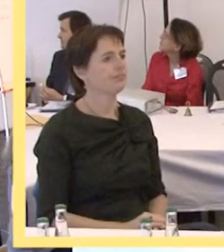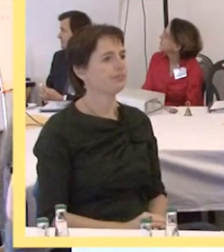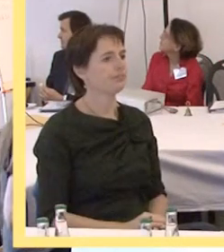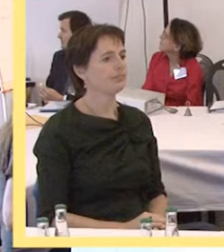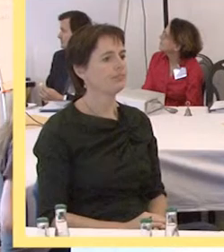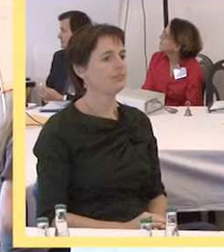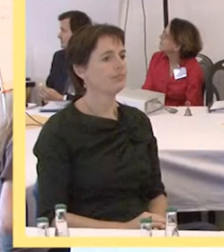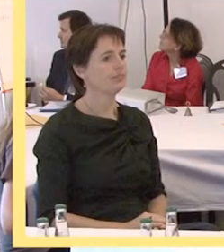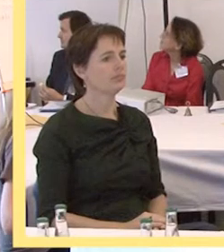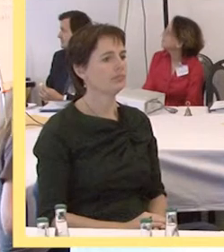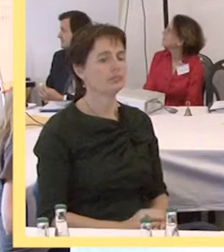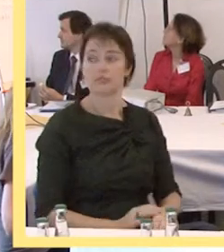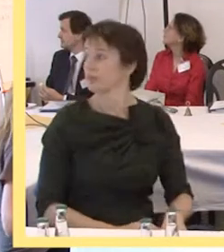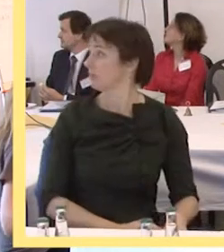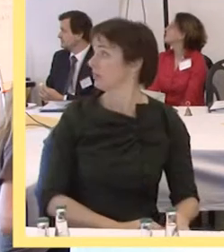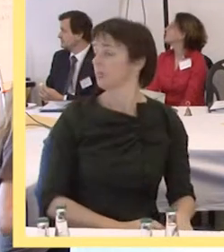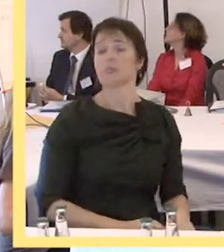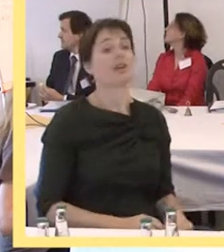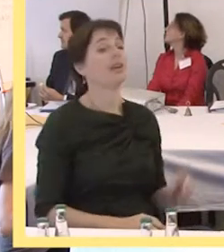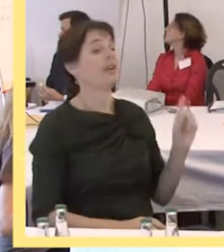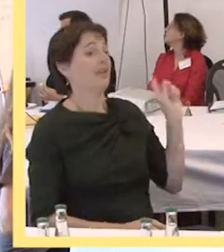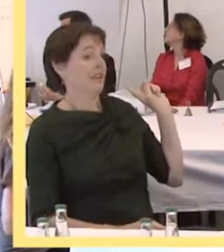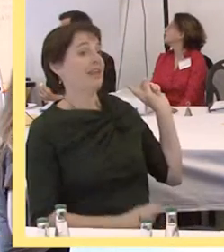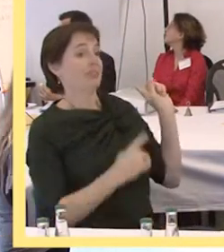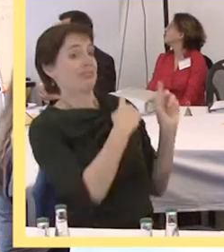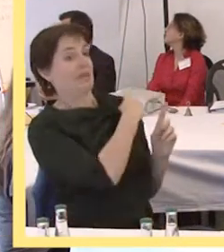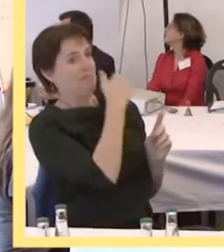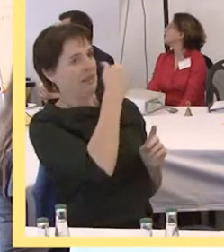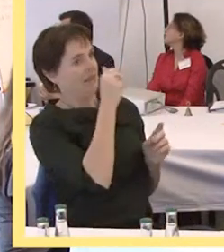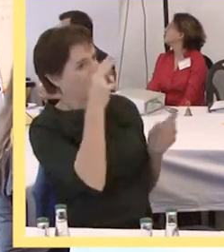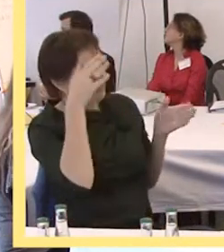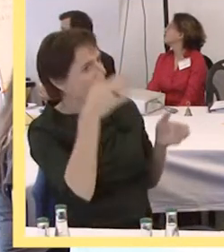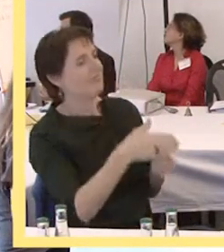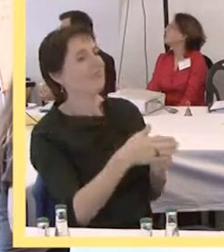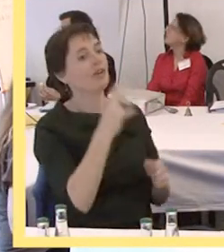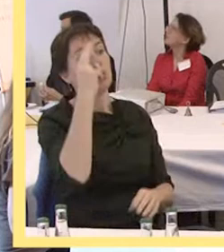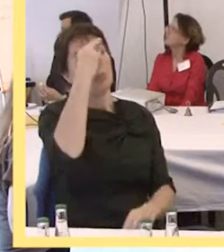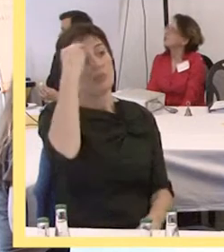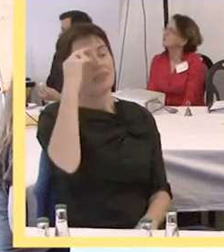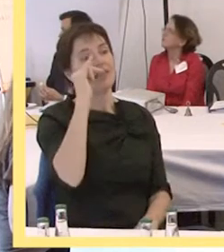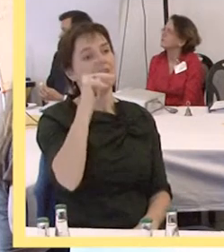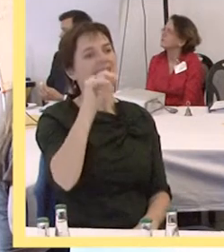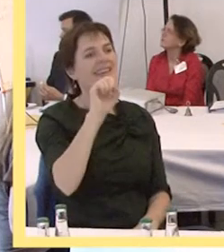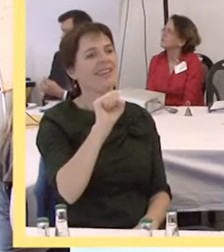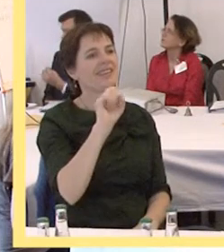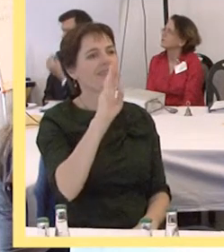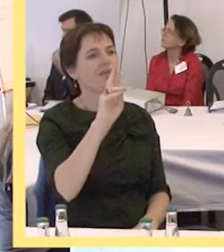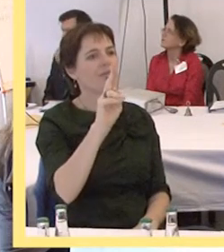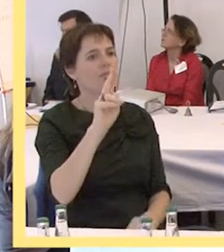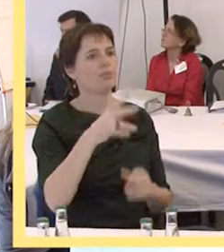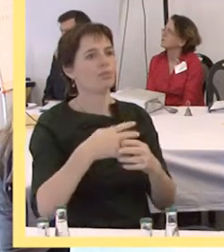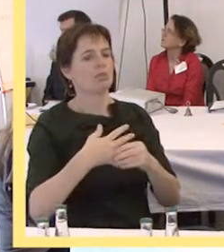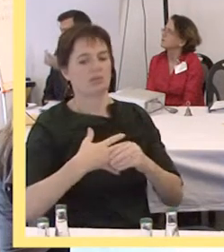So these are the main steps that we're busy with now. The University of Innsbruck is doing the mapping and analyzing